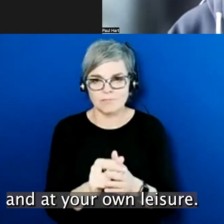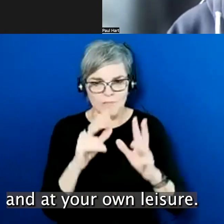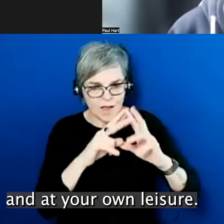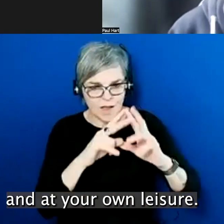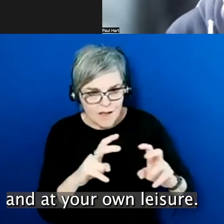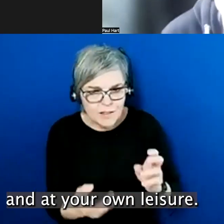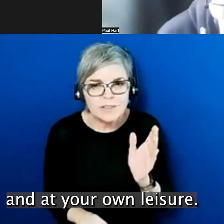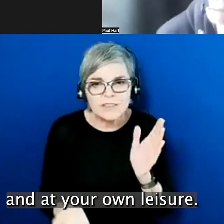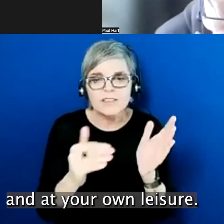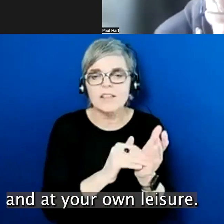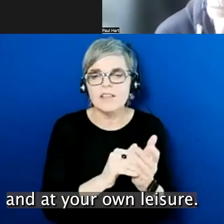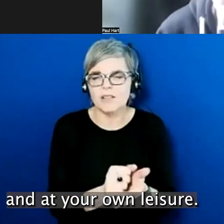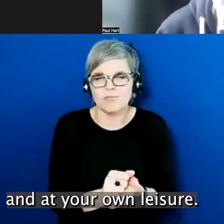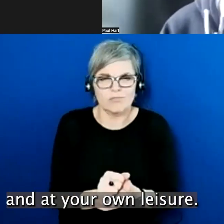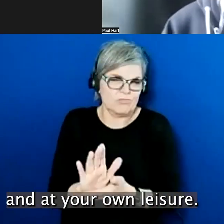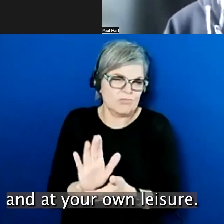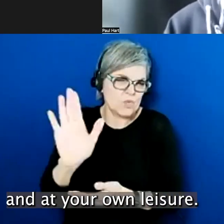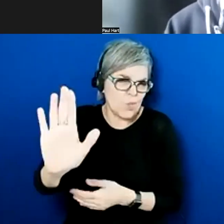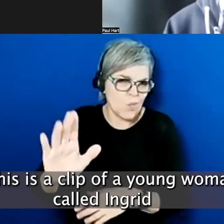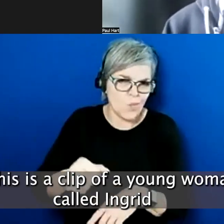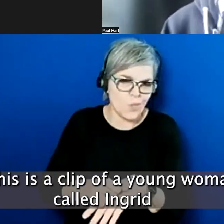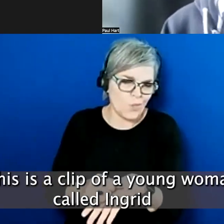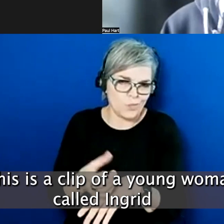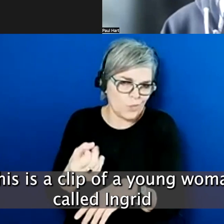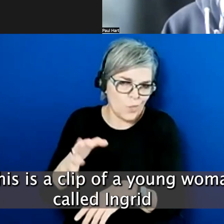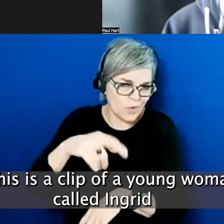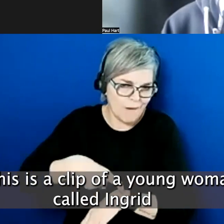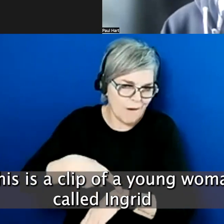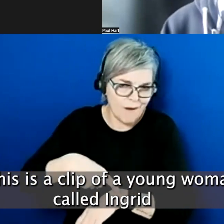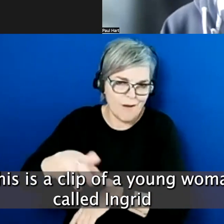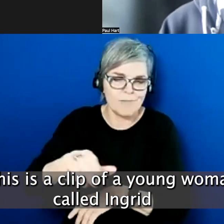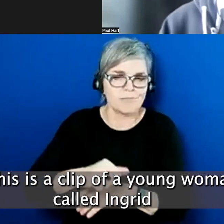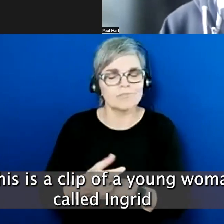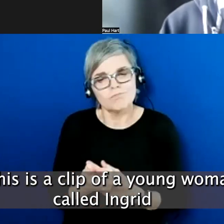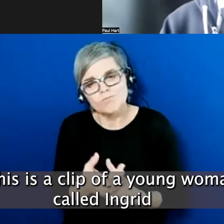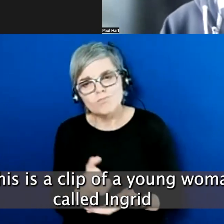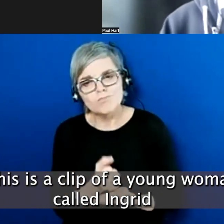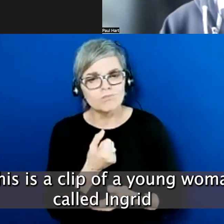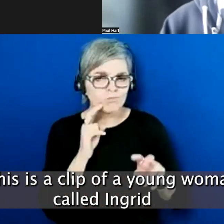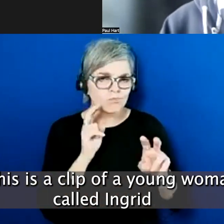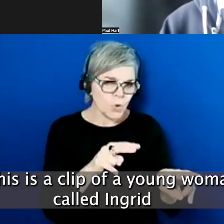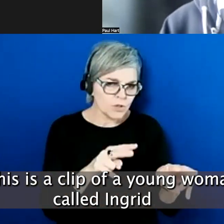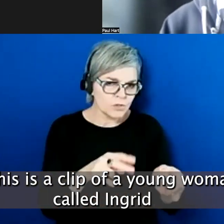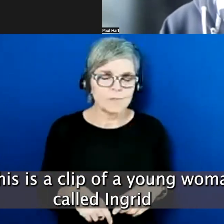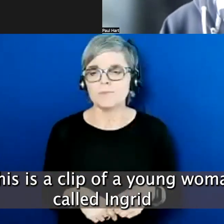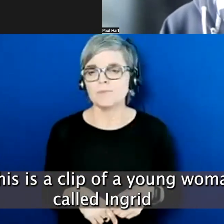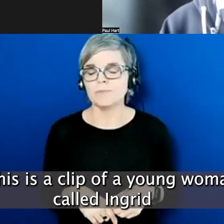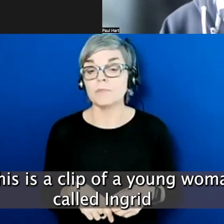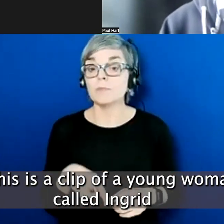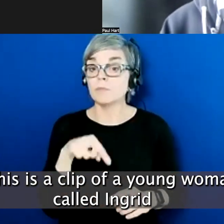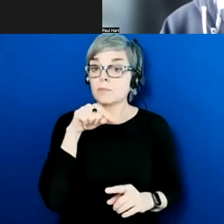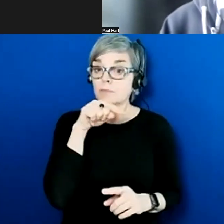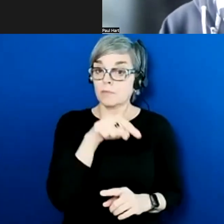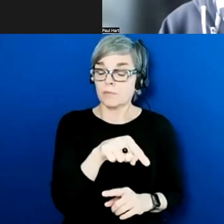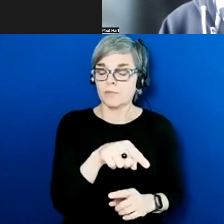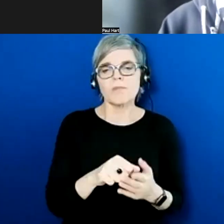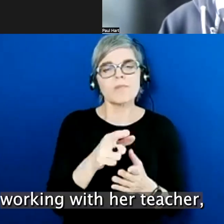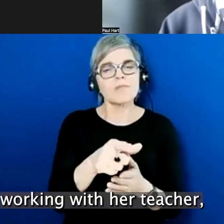own leisure. So this is a clip of a young woman called